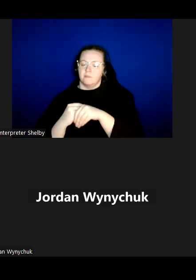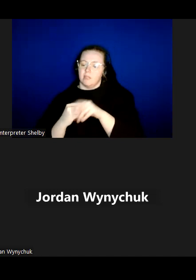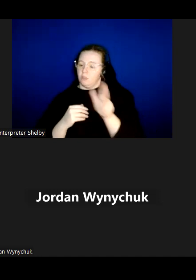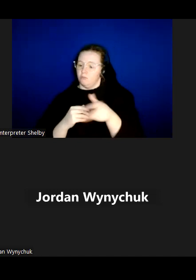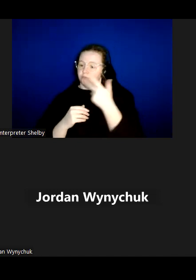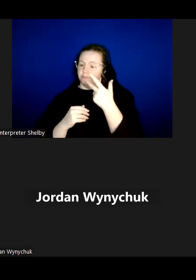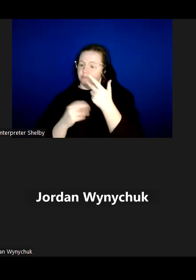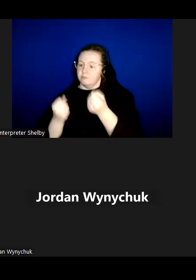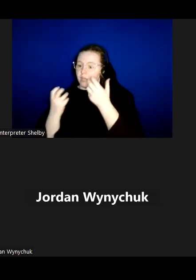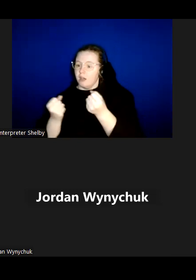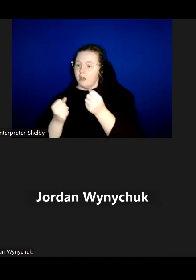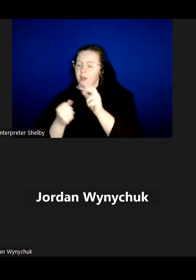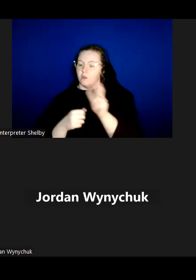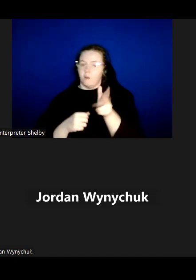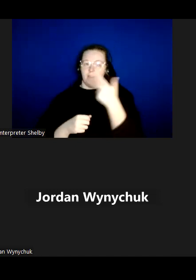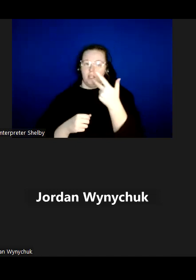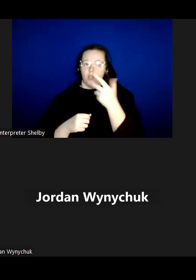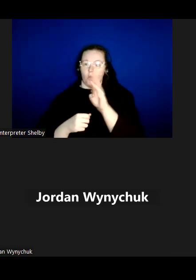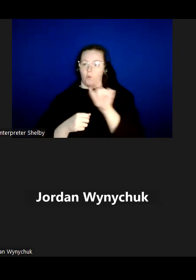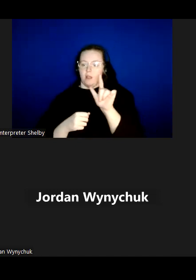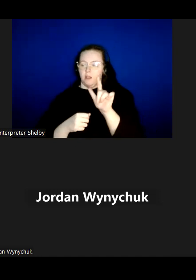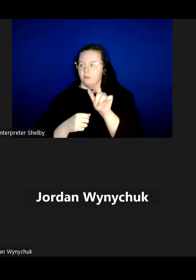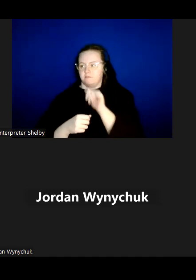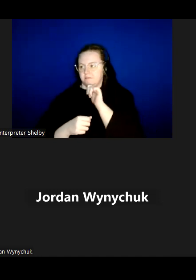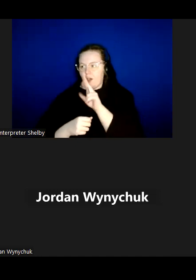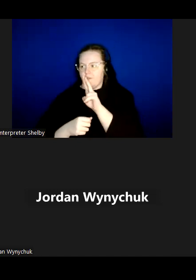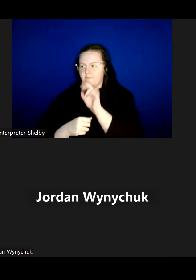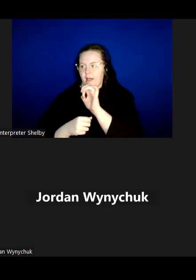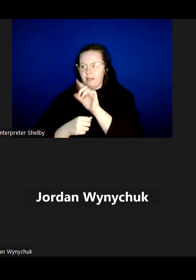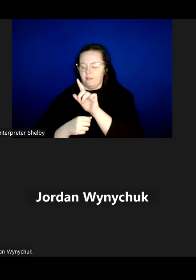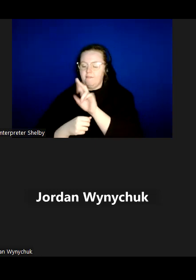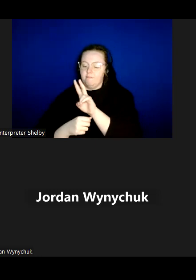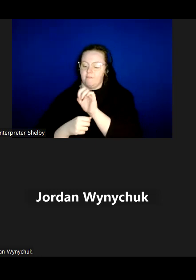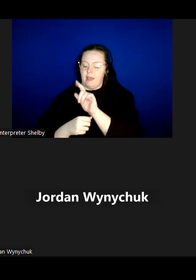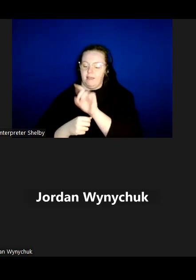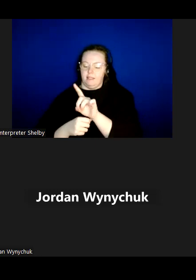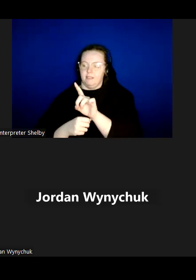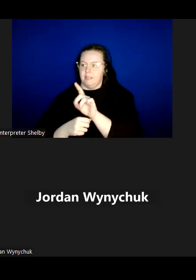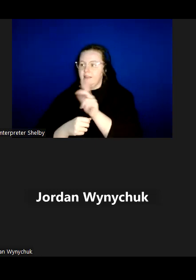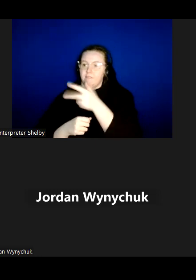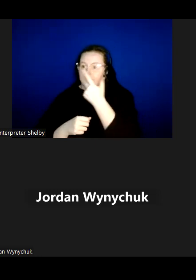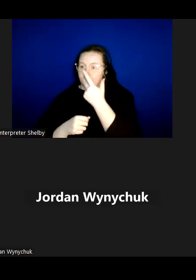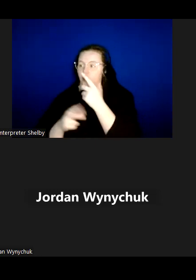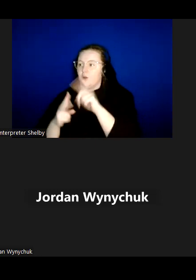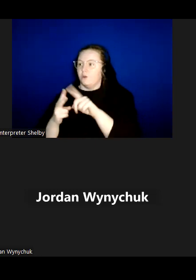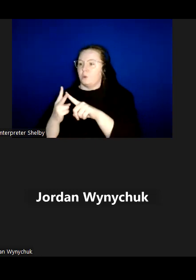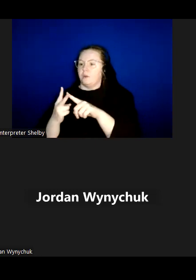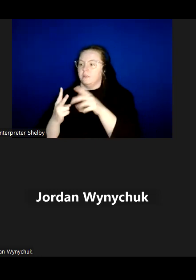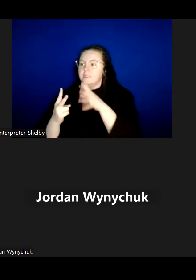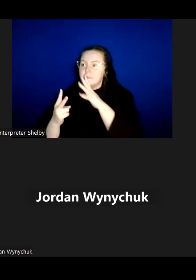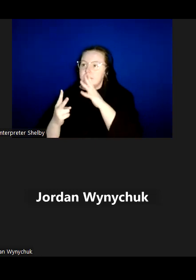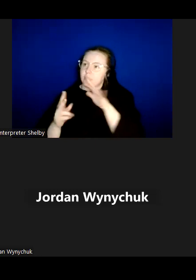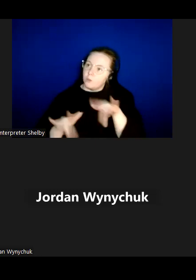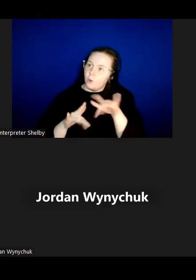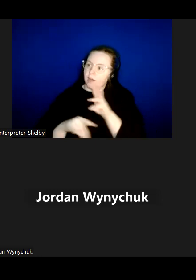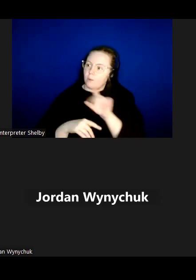will? Not valid here in Newfoundland and Labrador. So videotaped audio wills, video wills, not valid here in this